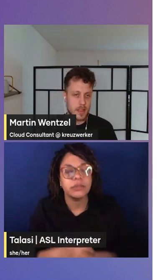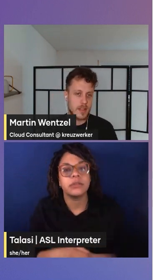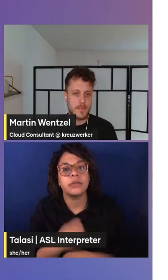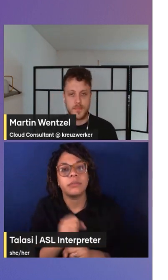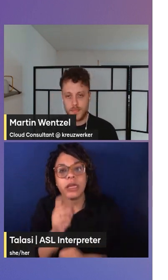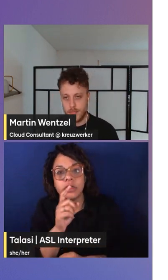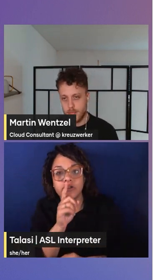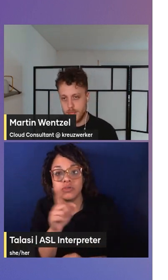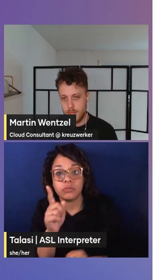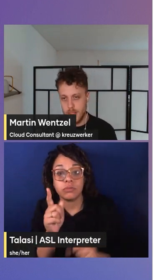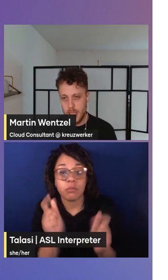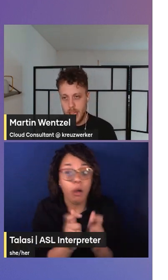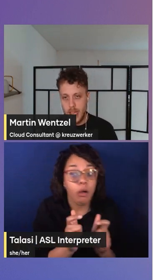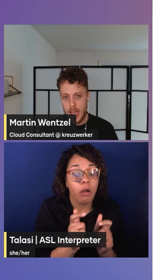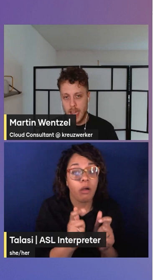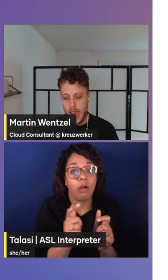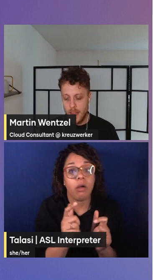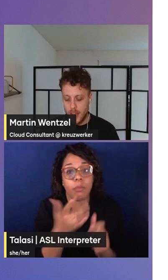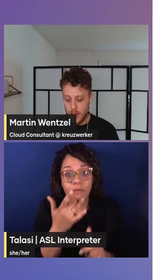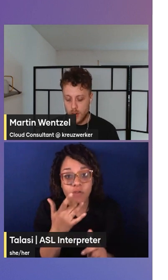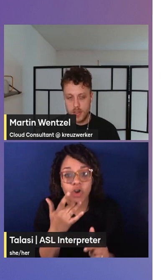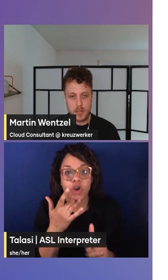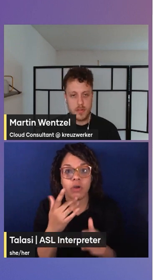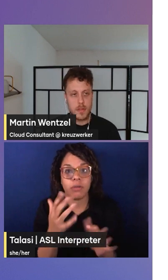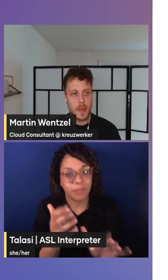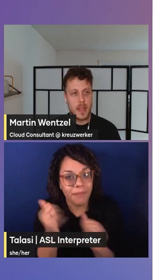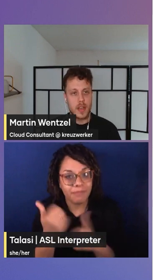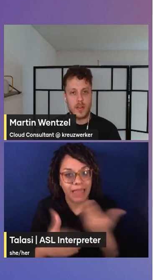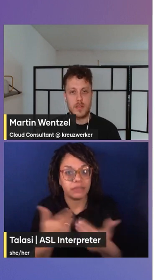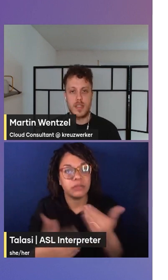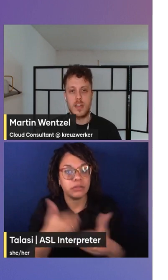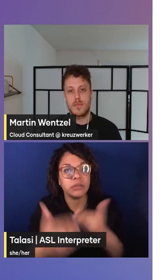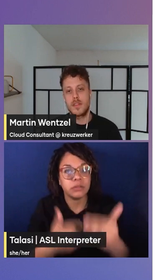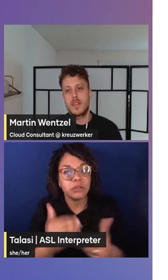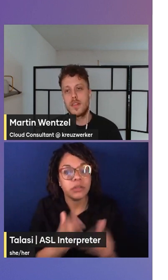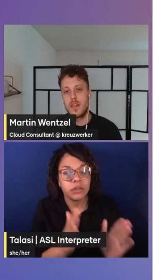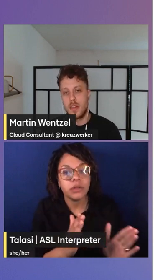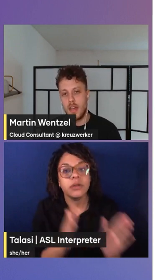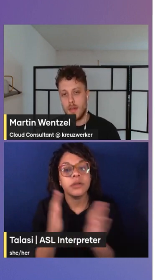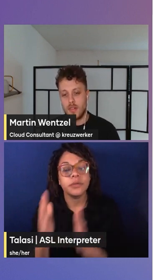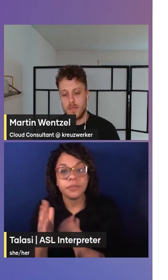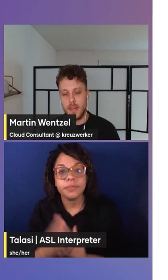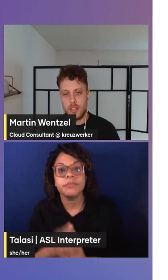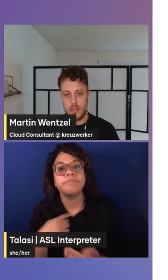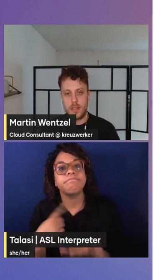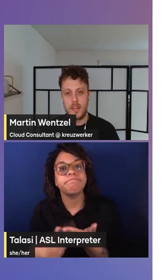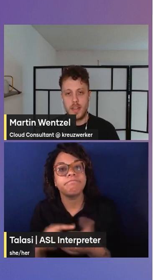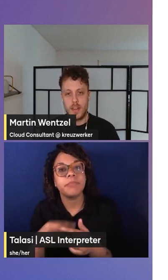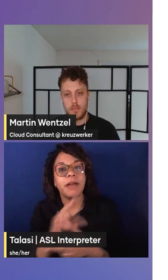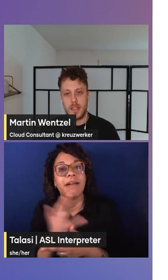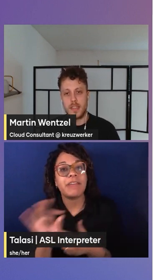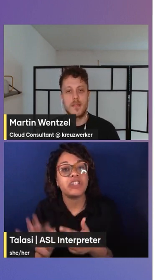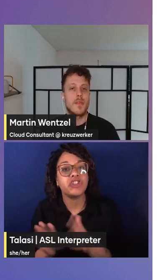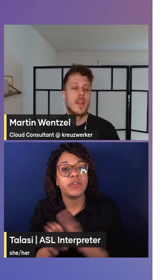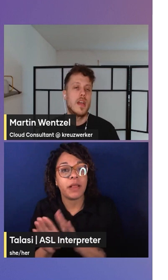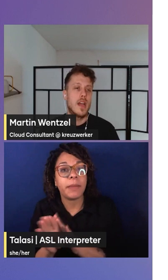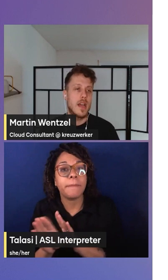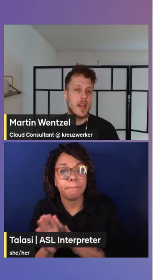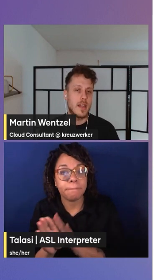them fast. And then I also talked a bit about feature